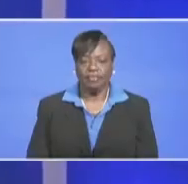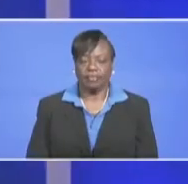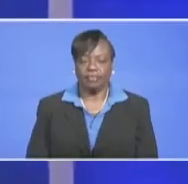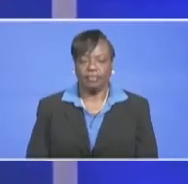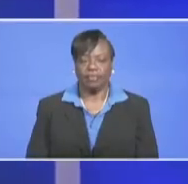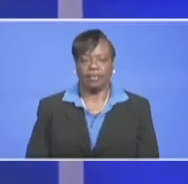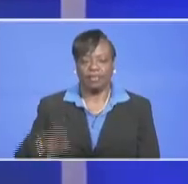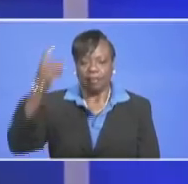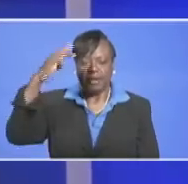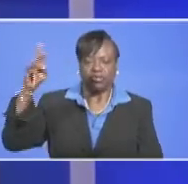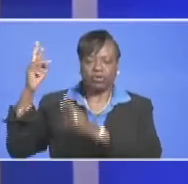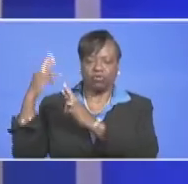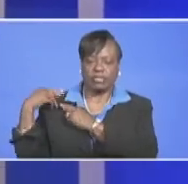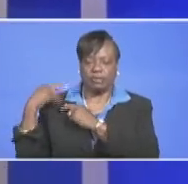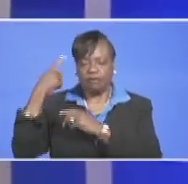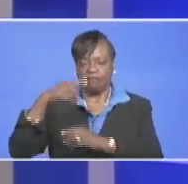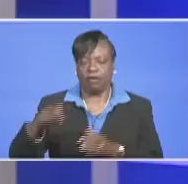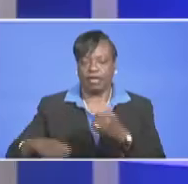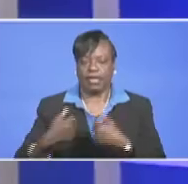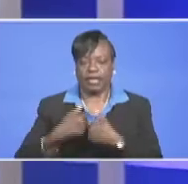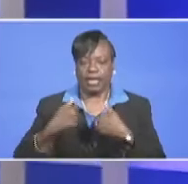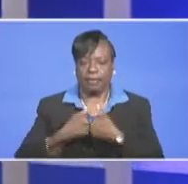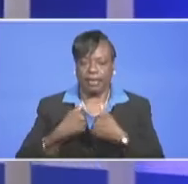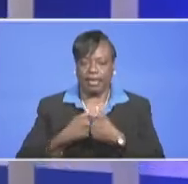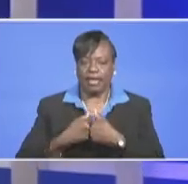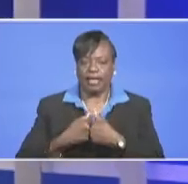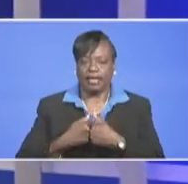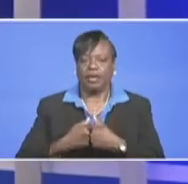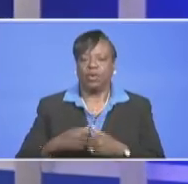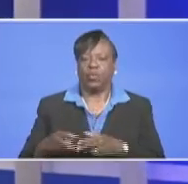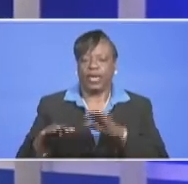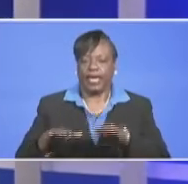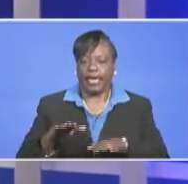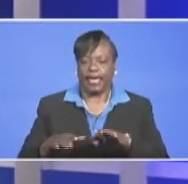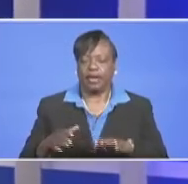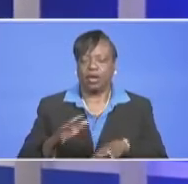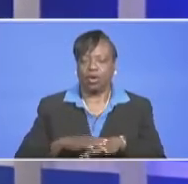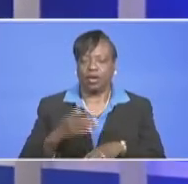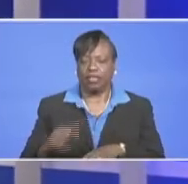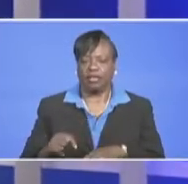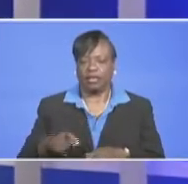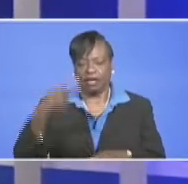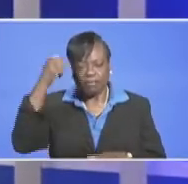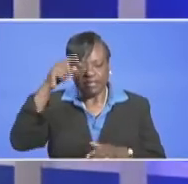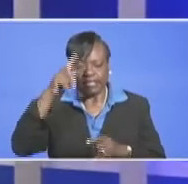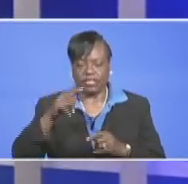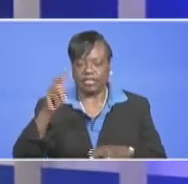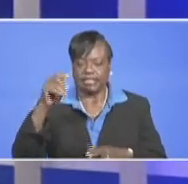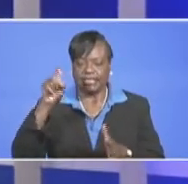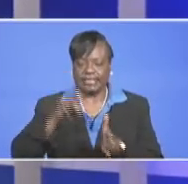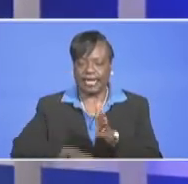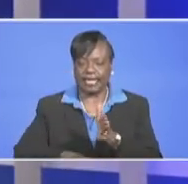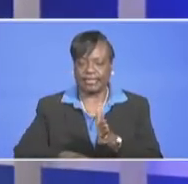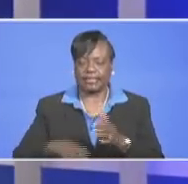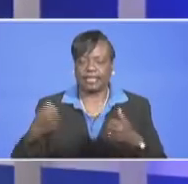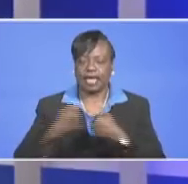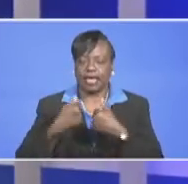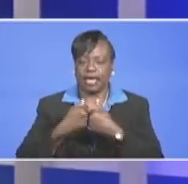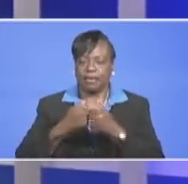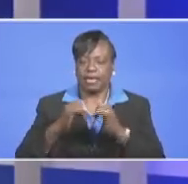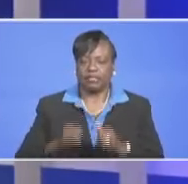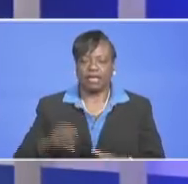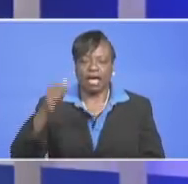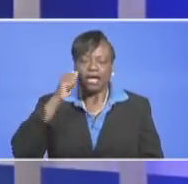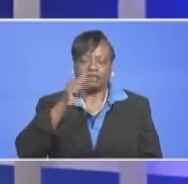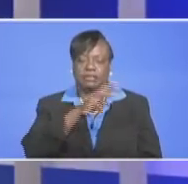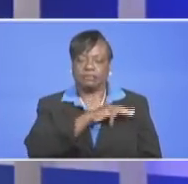The minister responsible for gaming weighing in on the government's intention to tax the domestic gaming industry. Good evening, Bahamas. I'm Altaviz Munnings. Welcome to the Bahamas